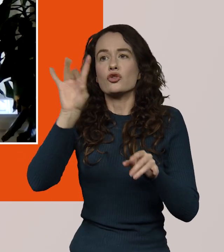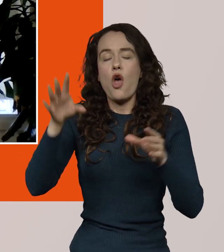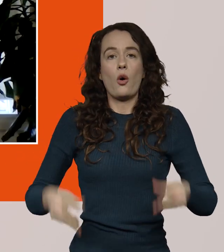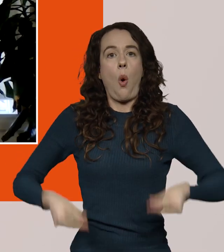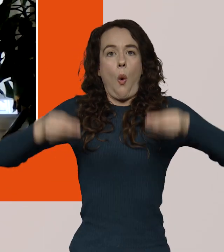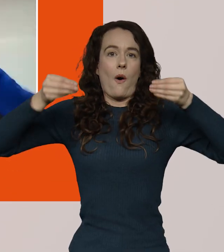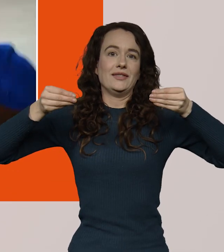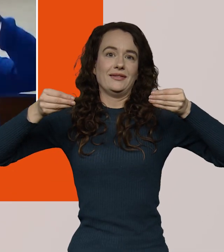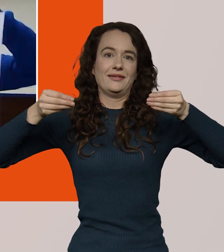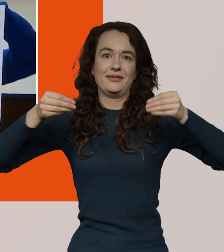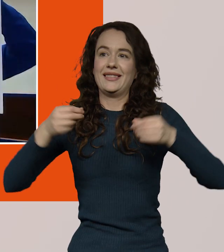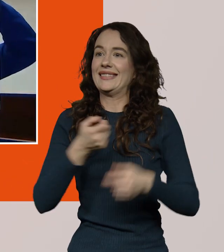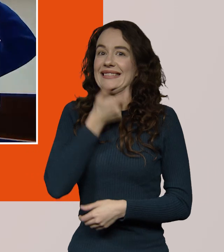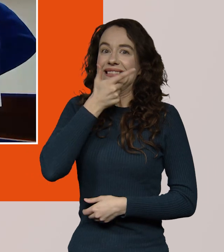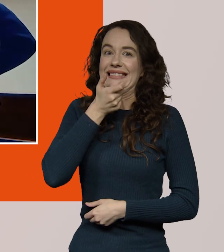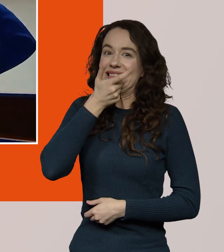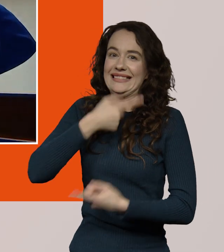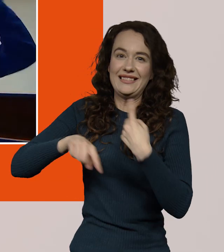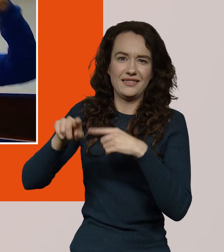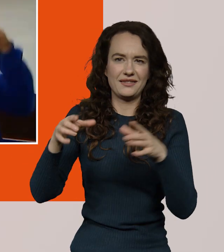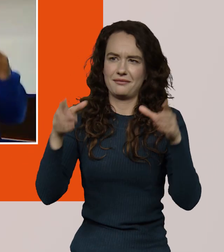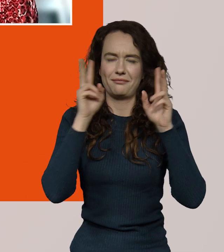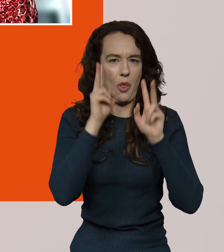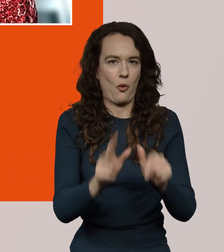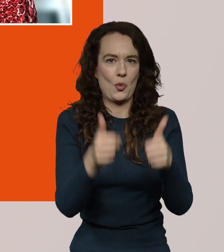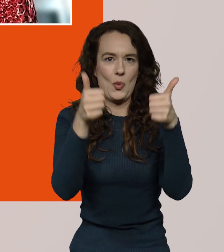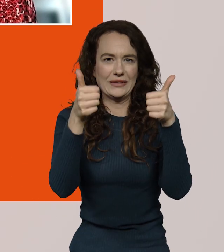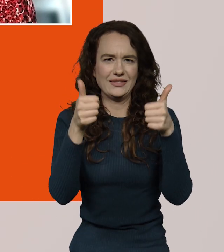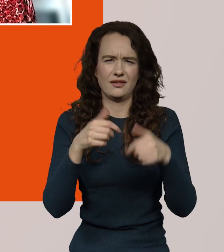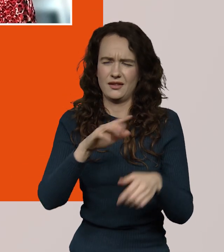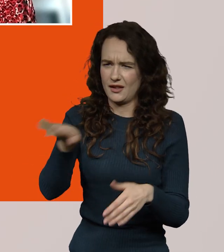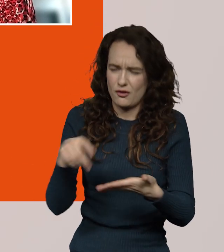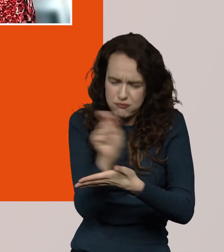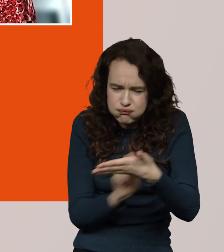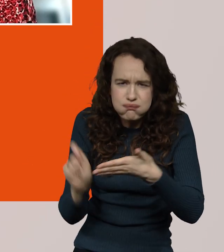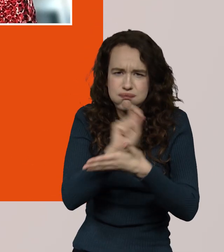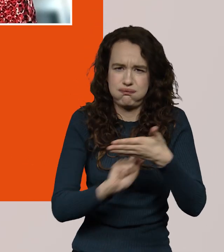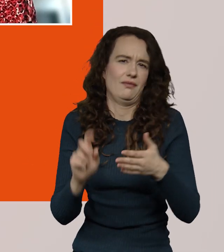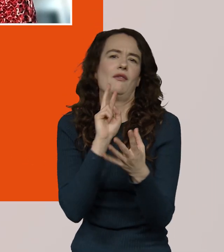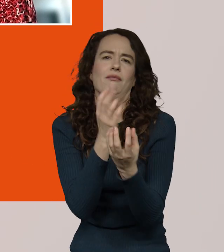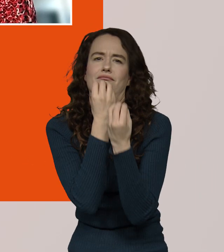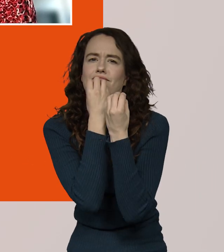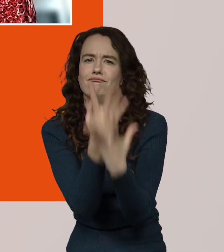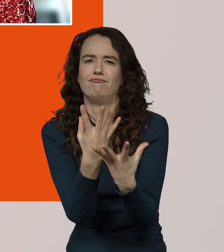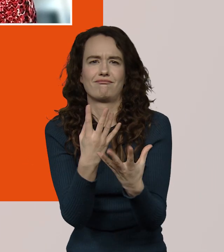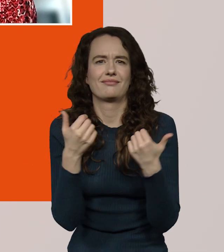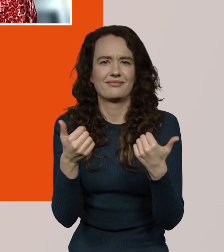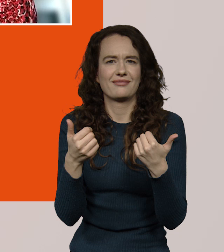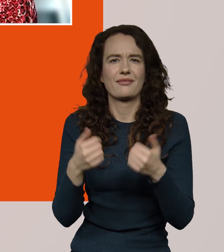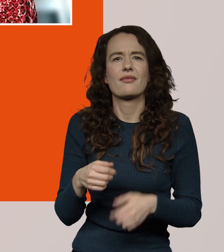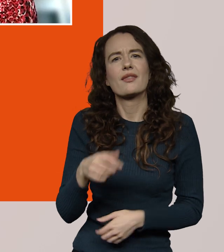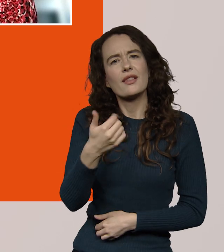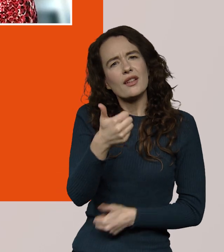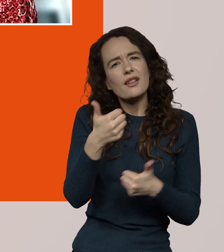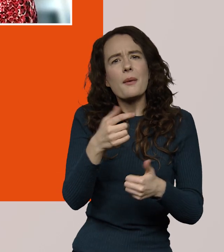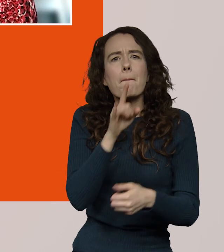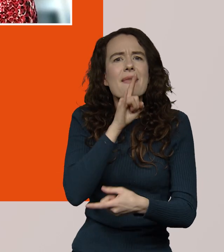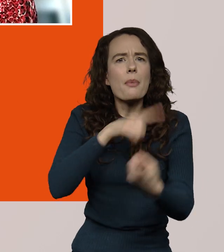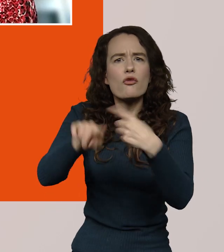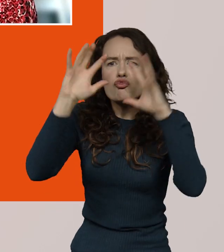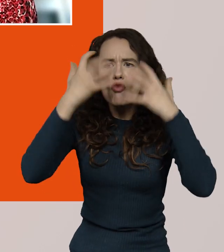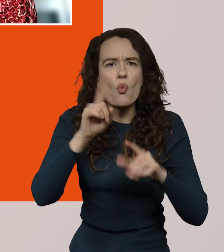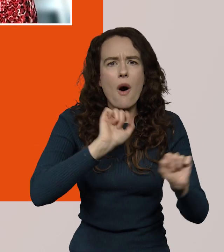I'm a real worrier. So that's my way of, I've written around the outside, don't worry, let it go with the flow, see what happens, because